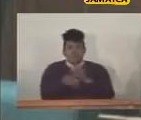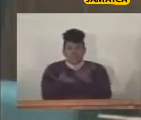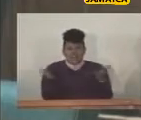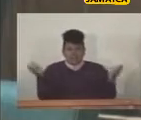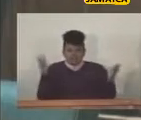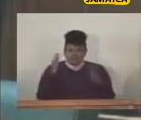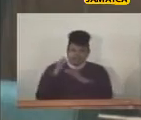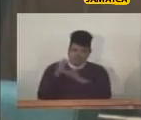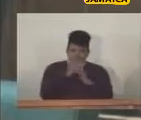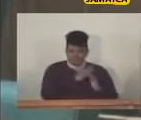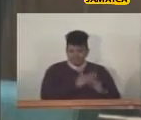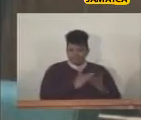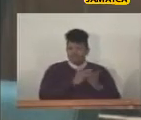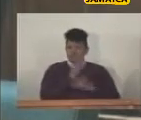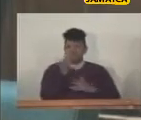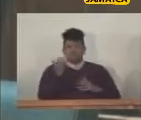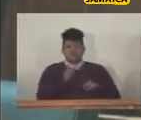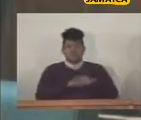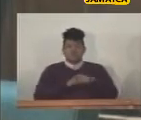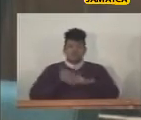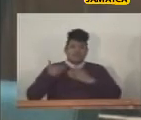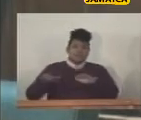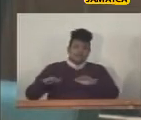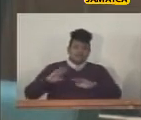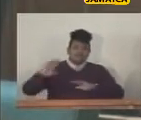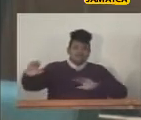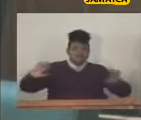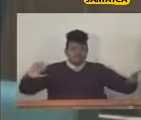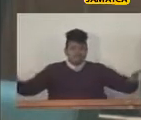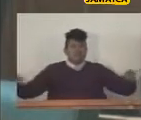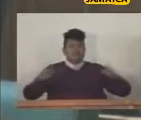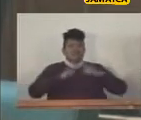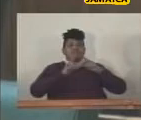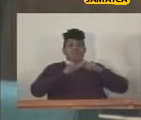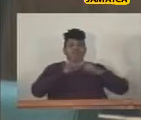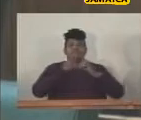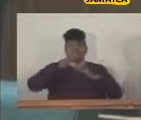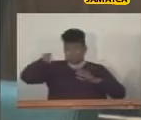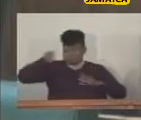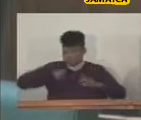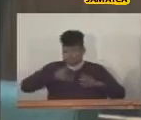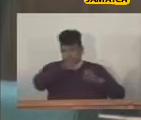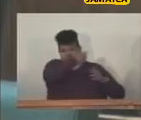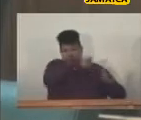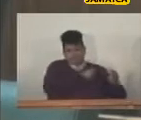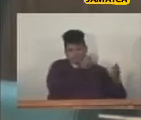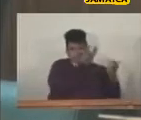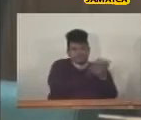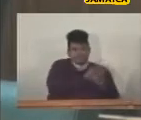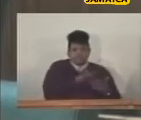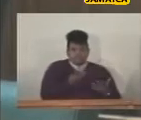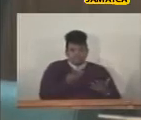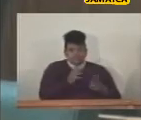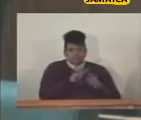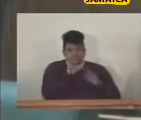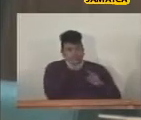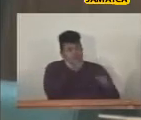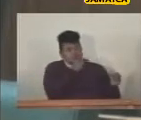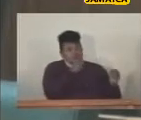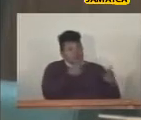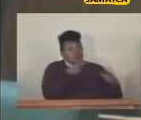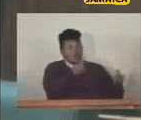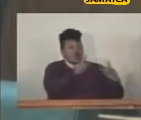through searches, curfews, detention. But that is being done while enforcing the rule of law, protecting our